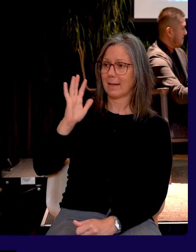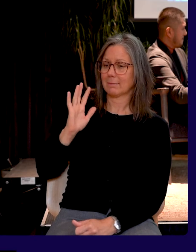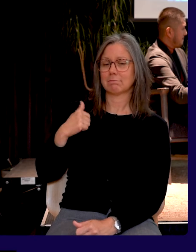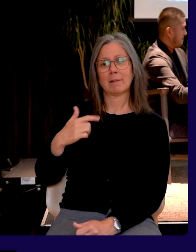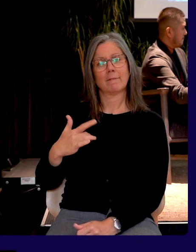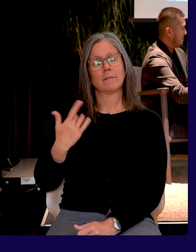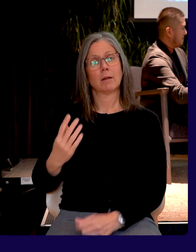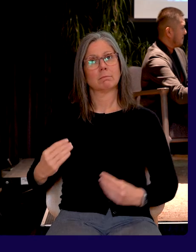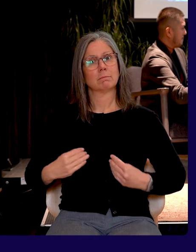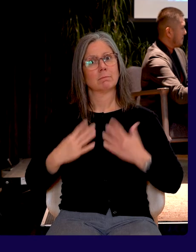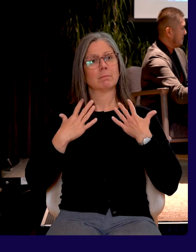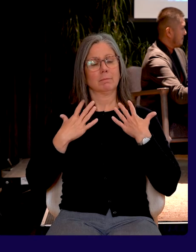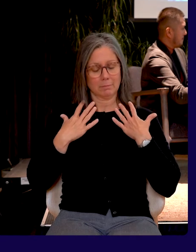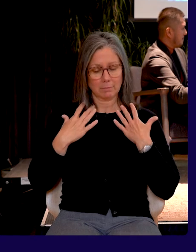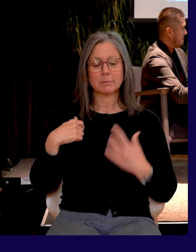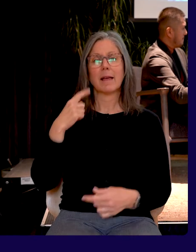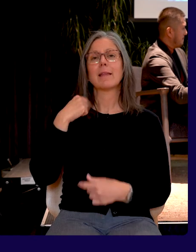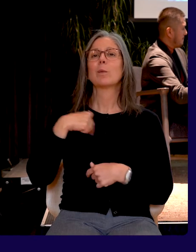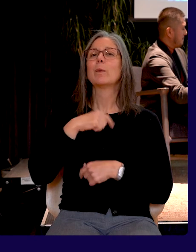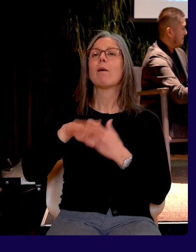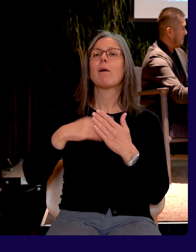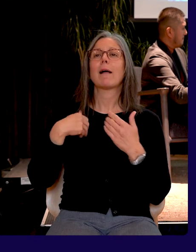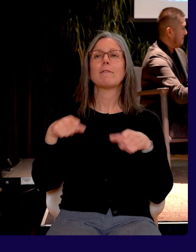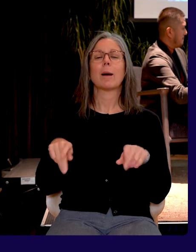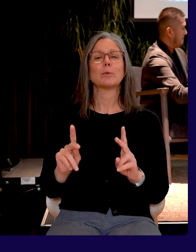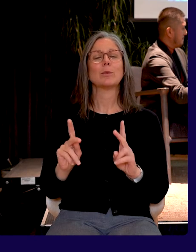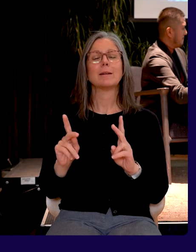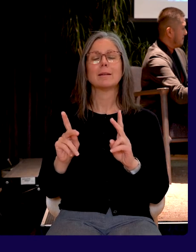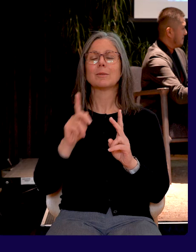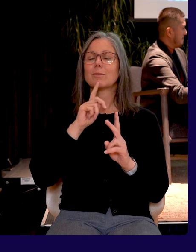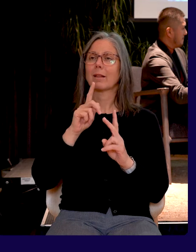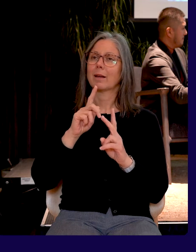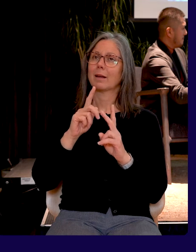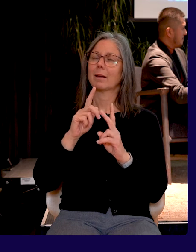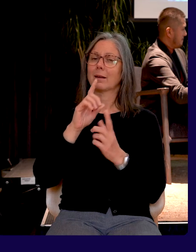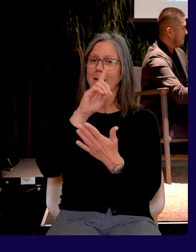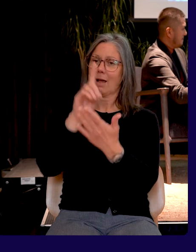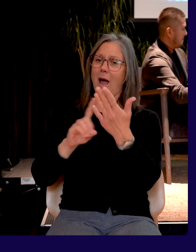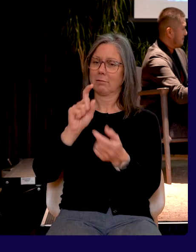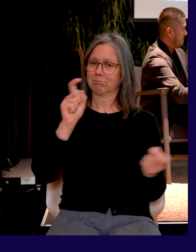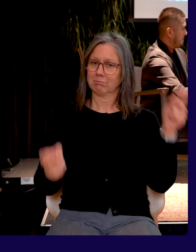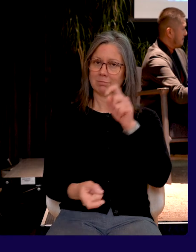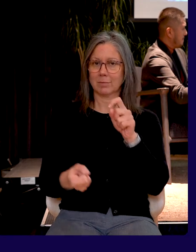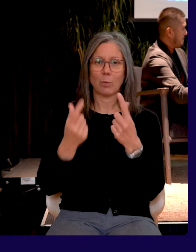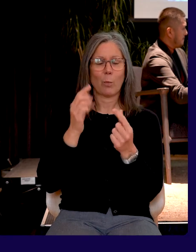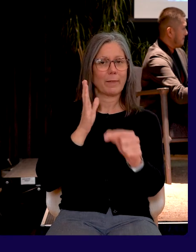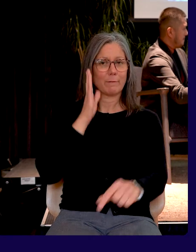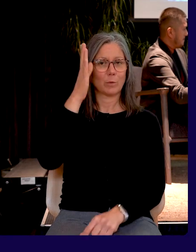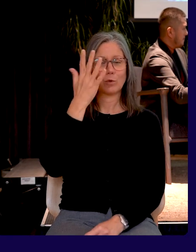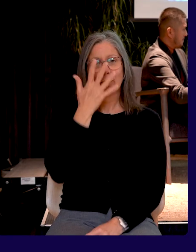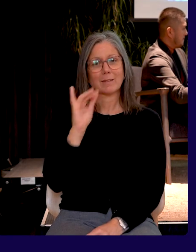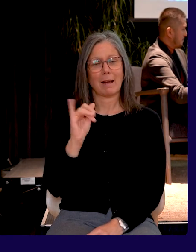that to be really inspiring, and I think we all have an opportunity to redesign the way forward, and that's what